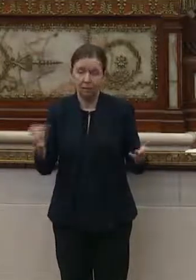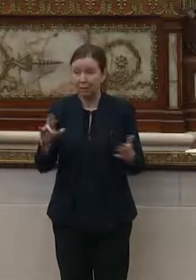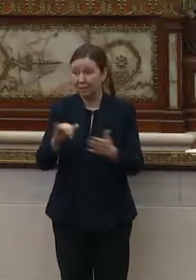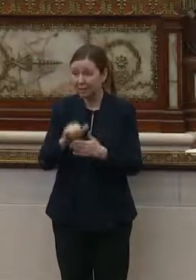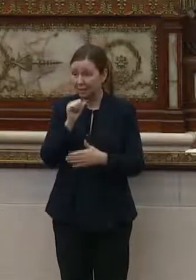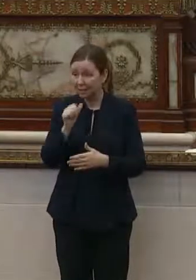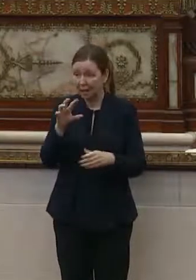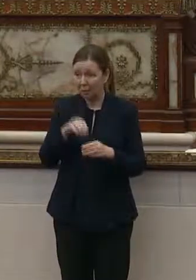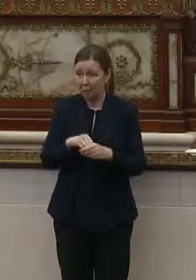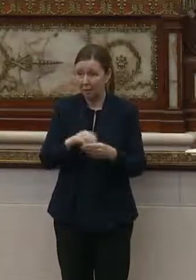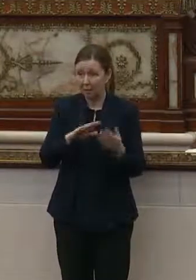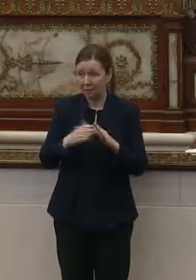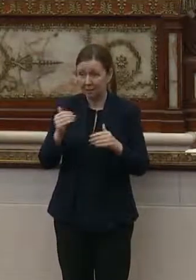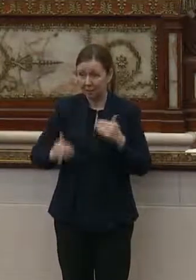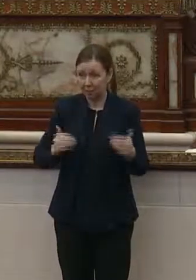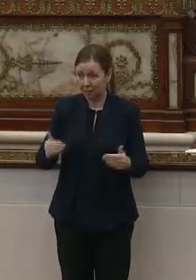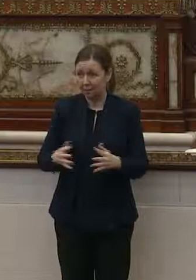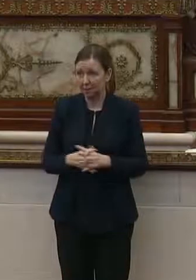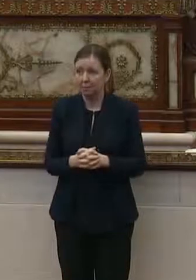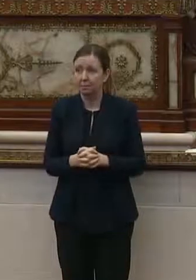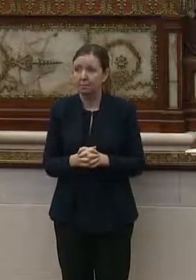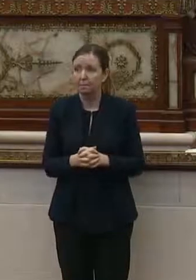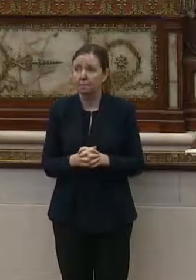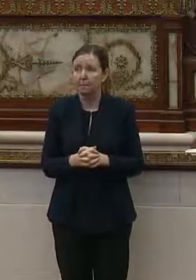not a part of the city's process?